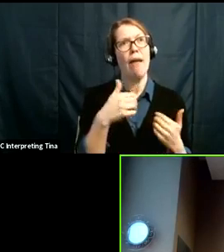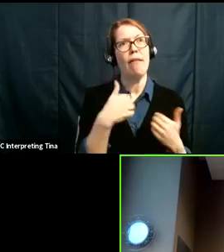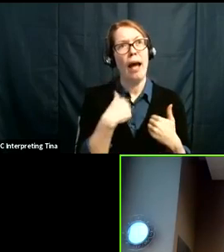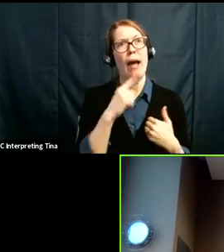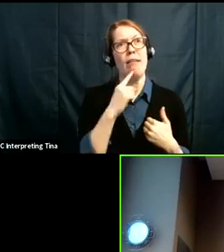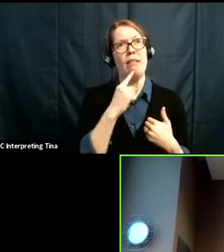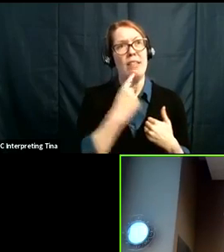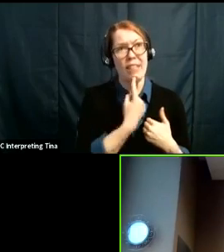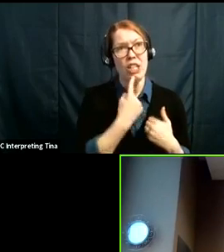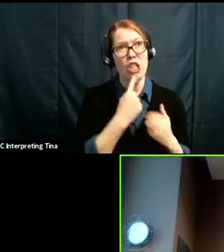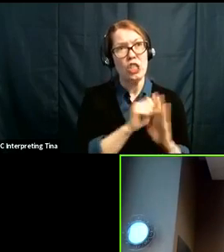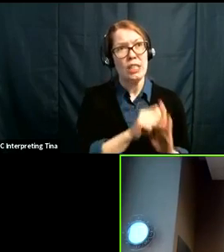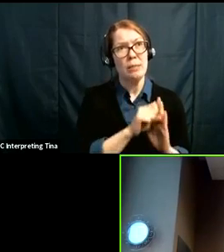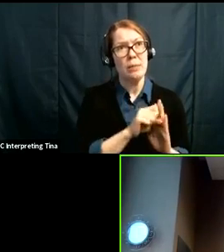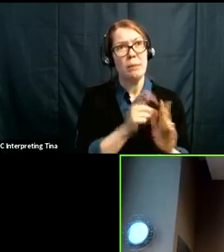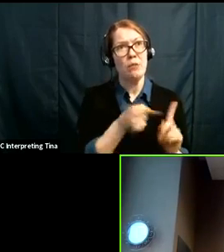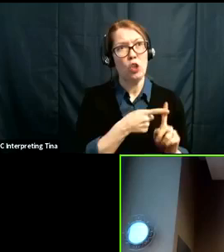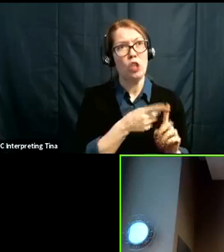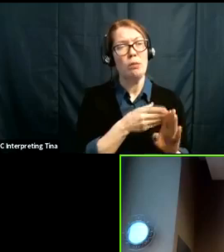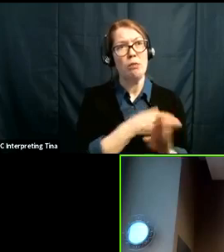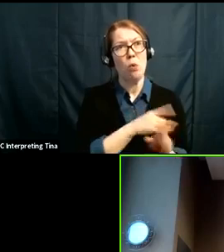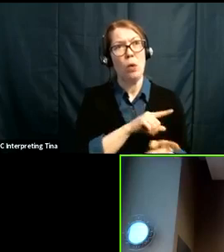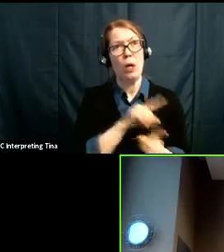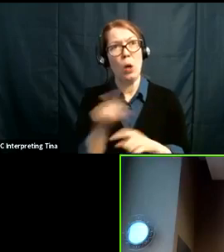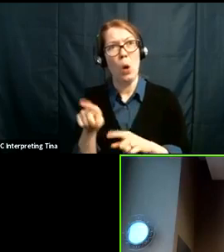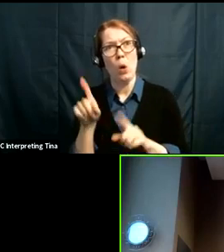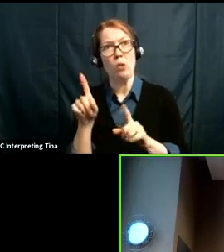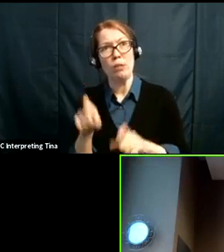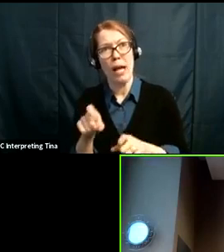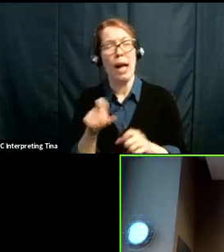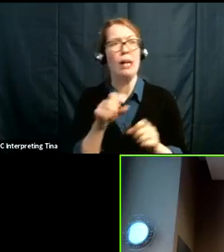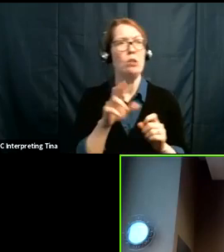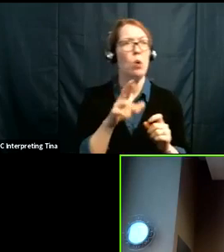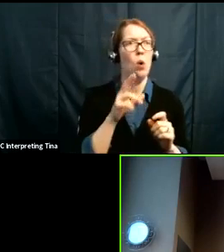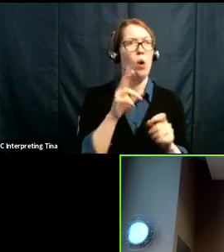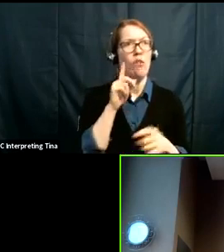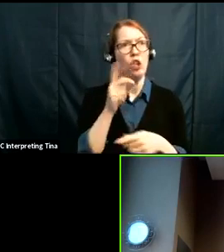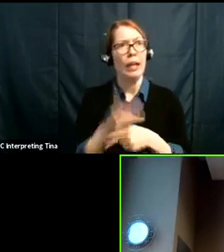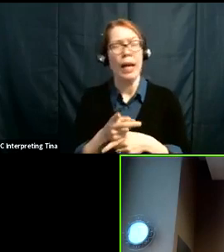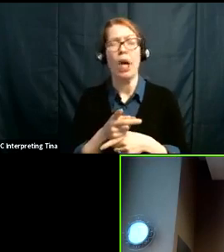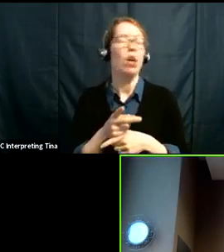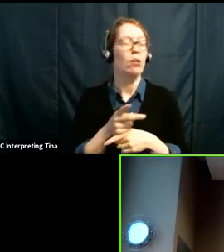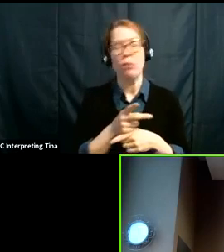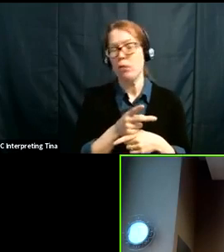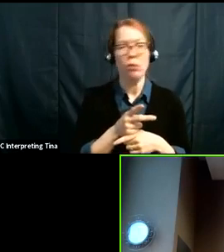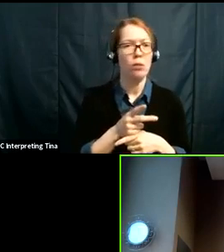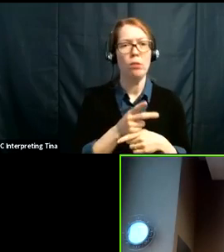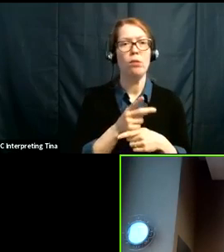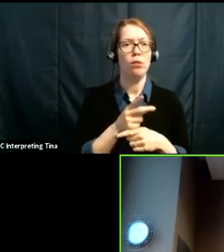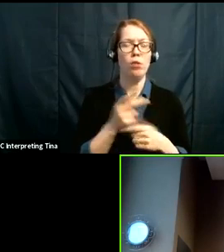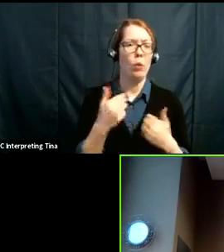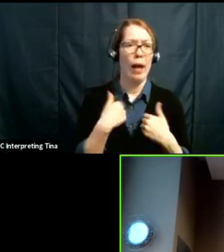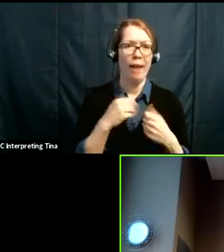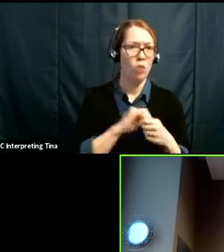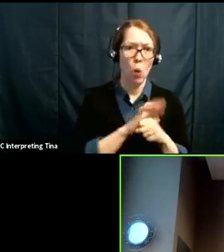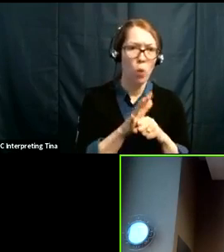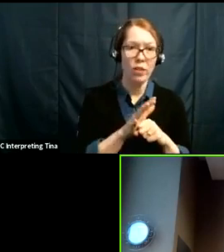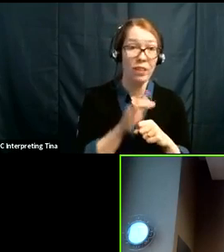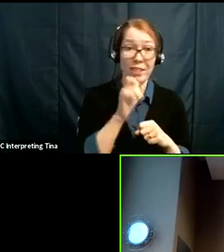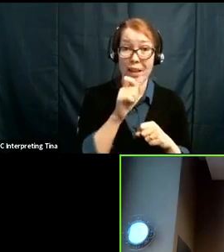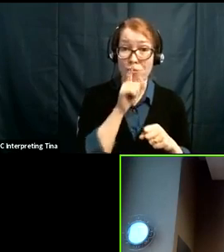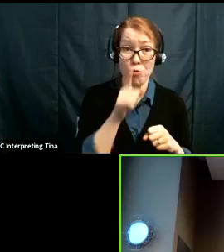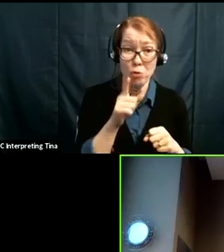severe symptoms or all of those symptoms in order to have COVID. It can